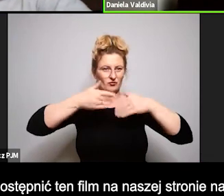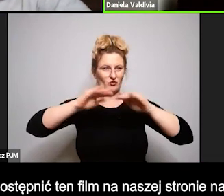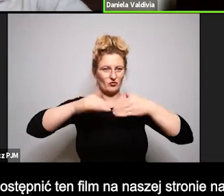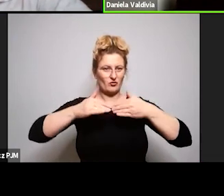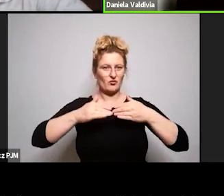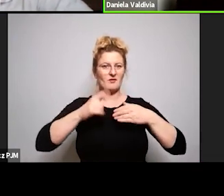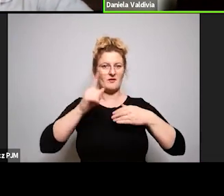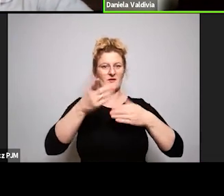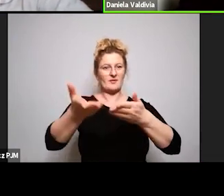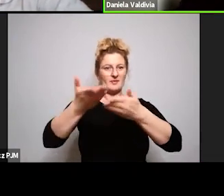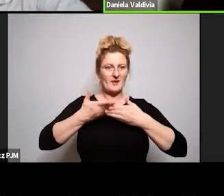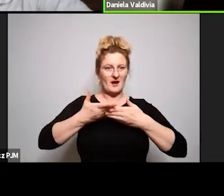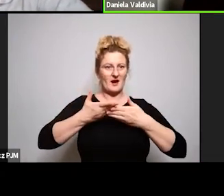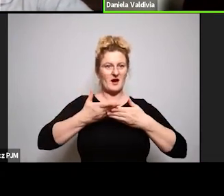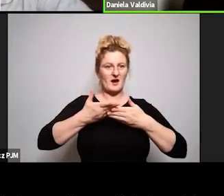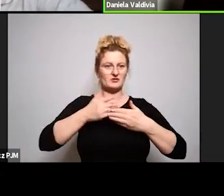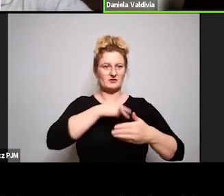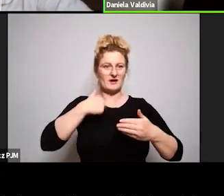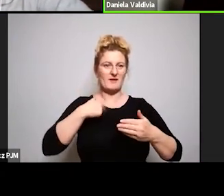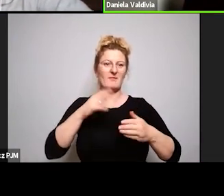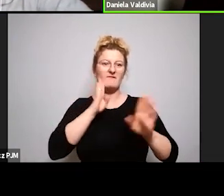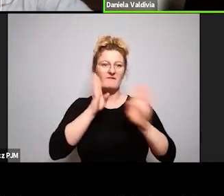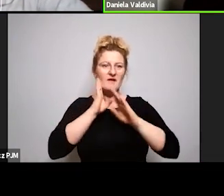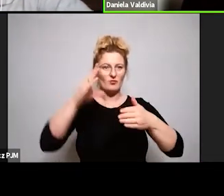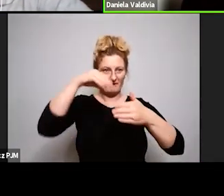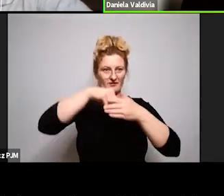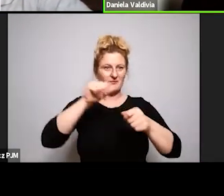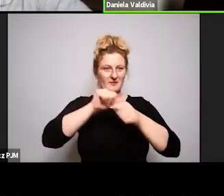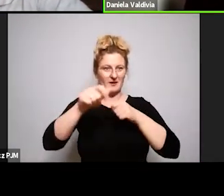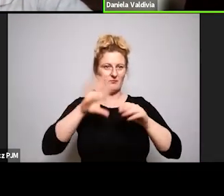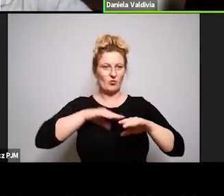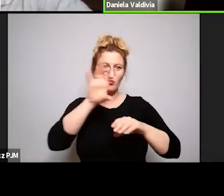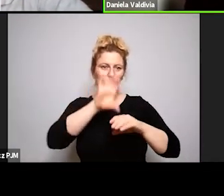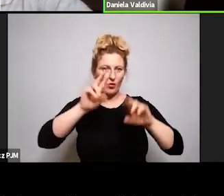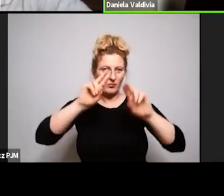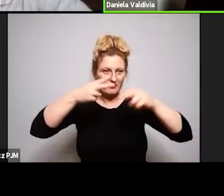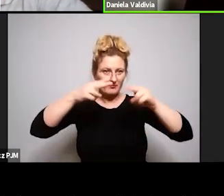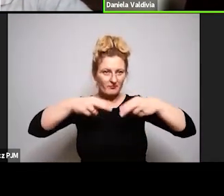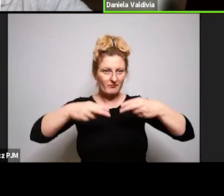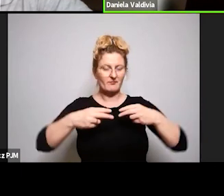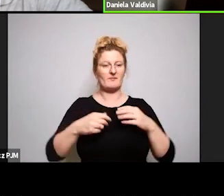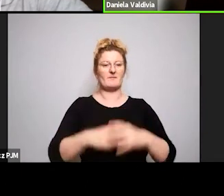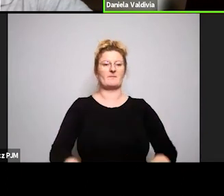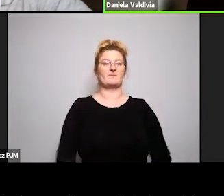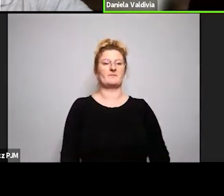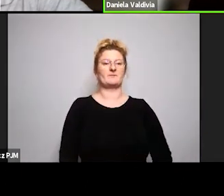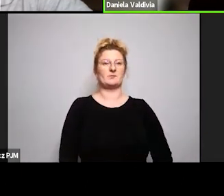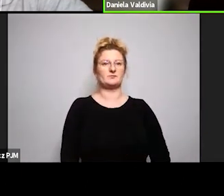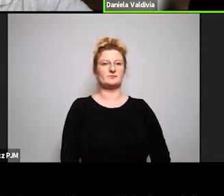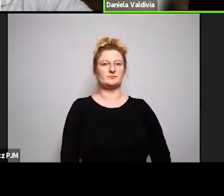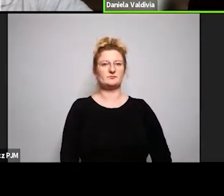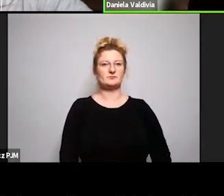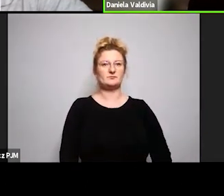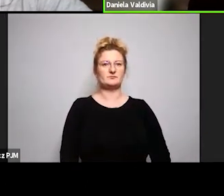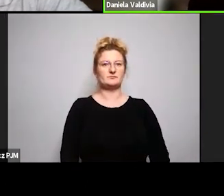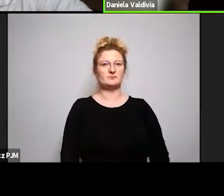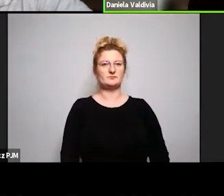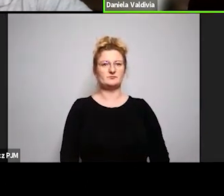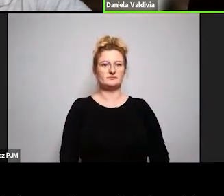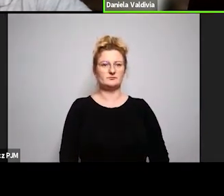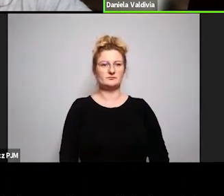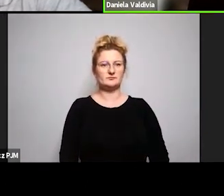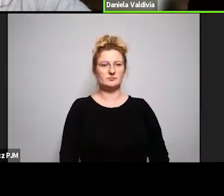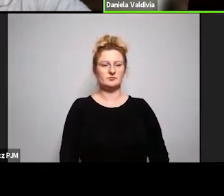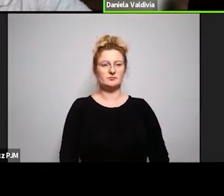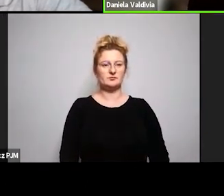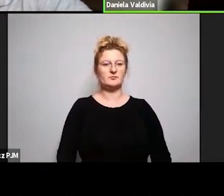post and I'm gonna put a link right now of my thesis. I've studied peace and conflict